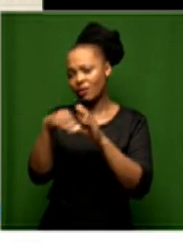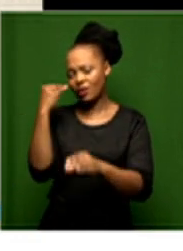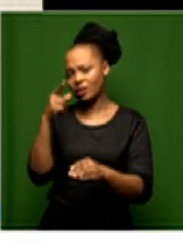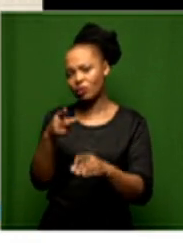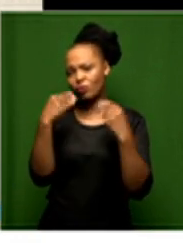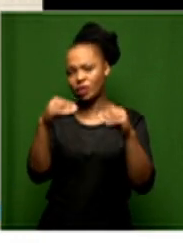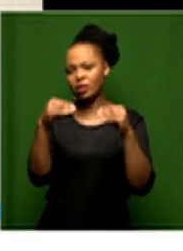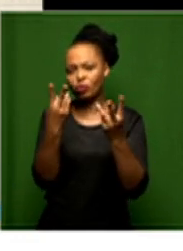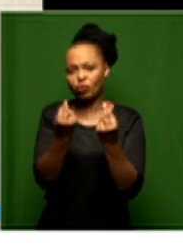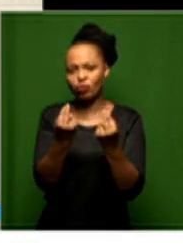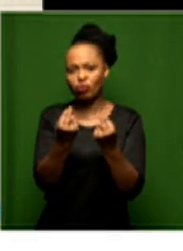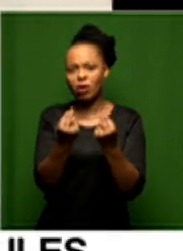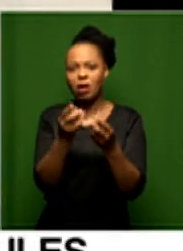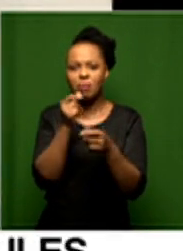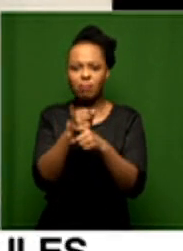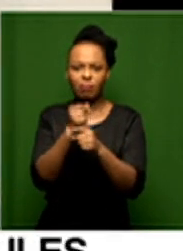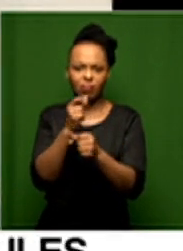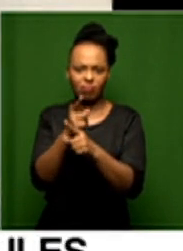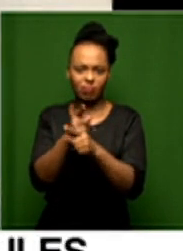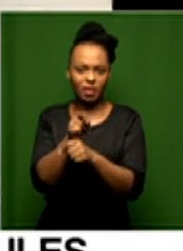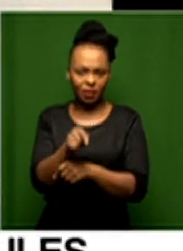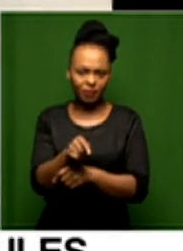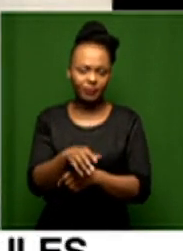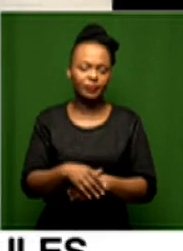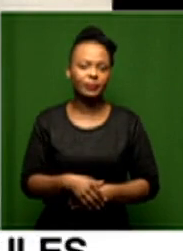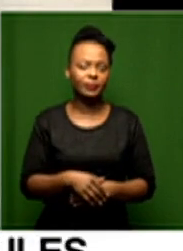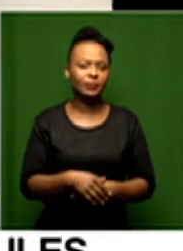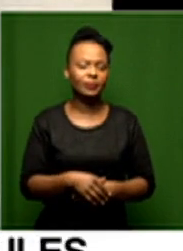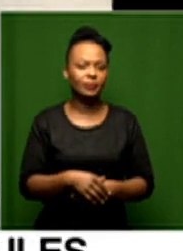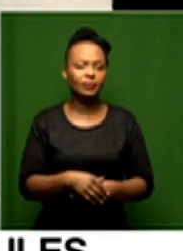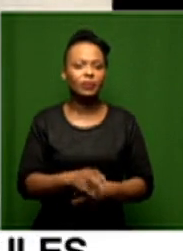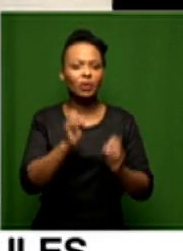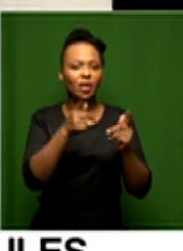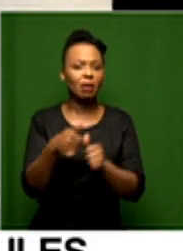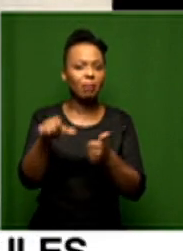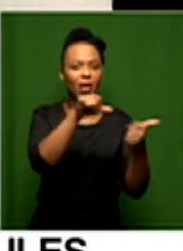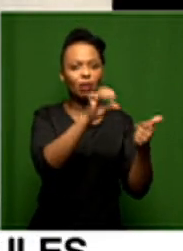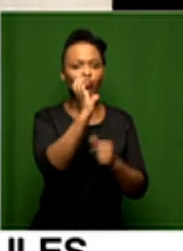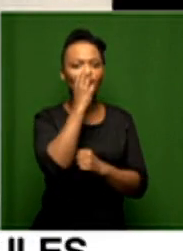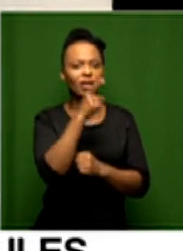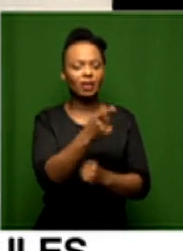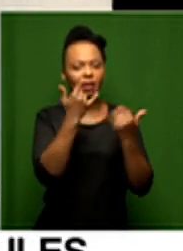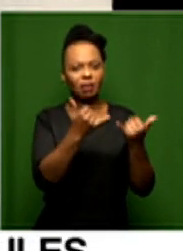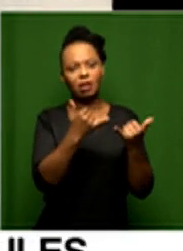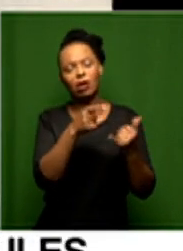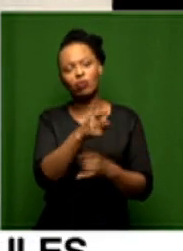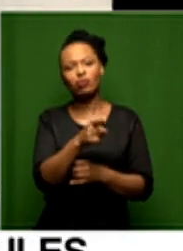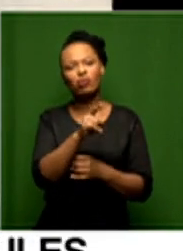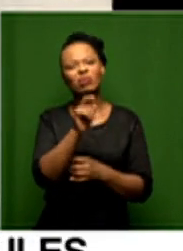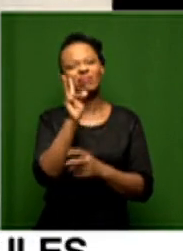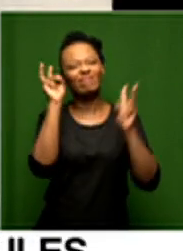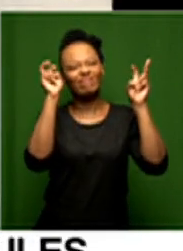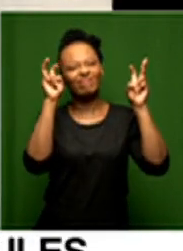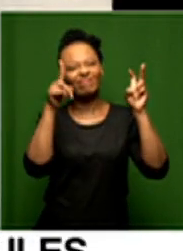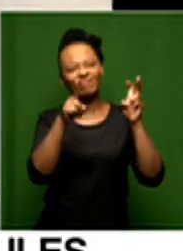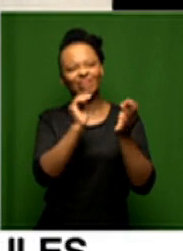vehicle. Ayanda, as you know how the news cycle works, I've got to rush this on because we've got to go back to Bloemfontein for our story that really